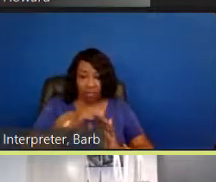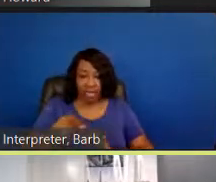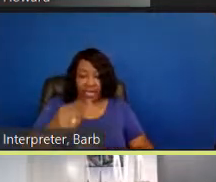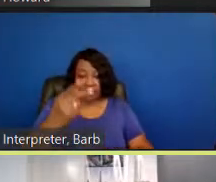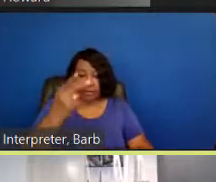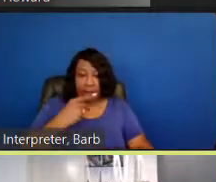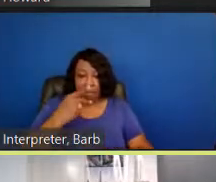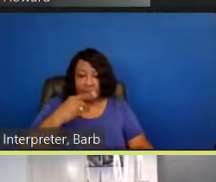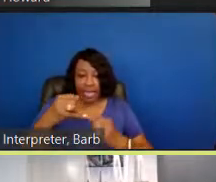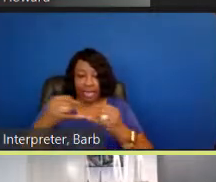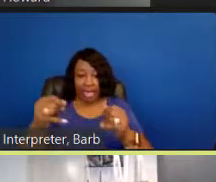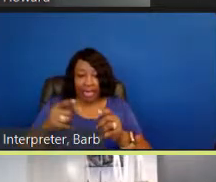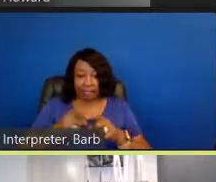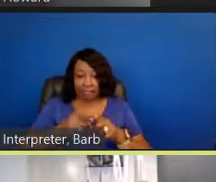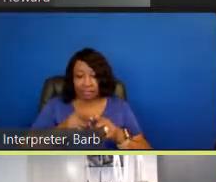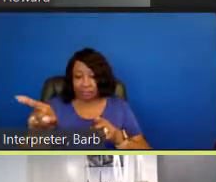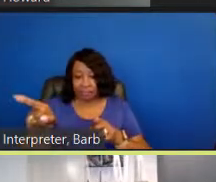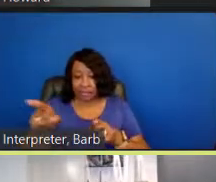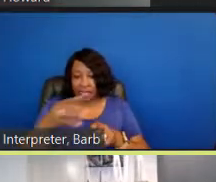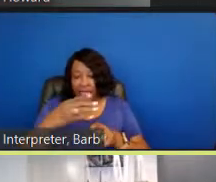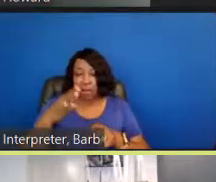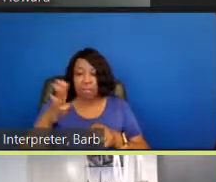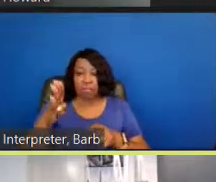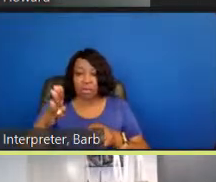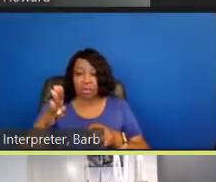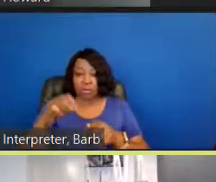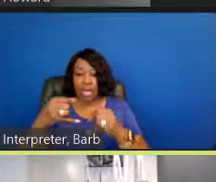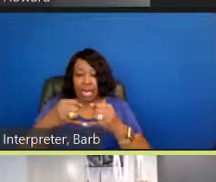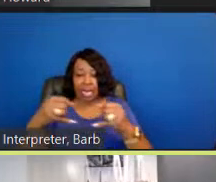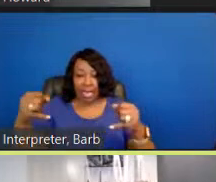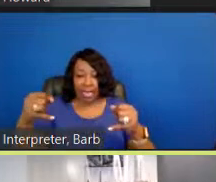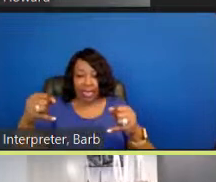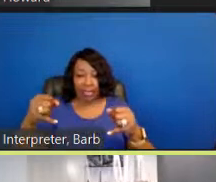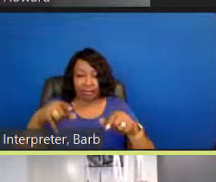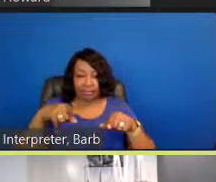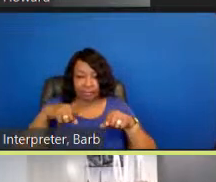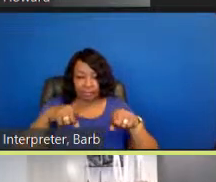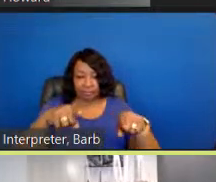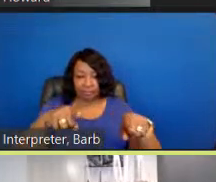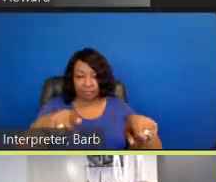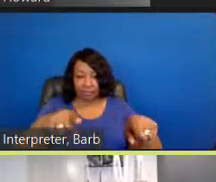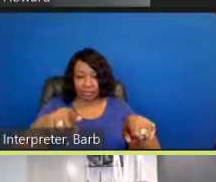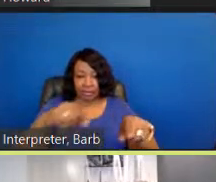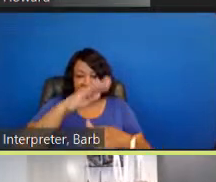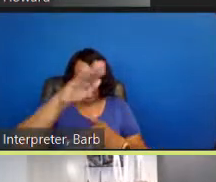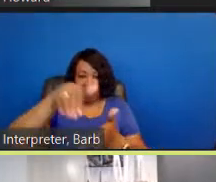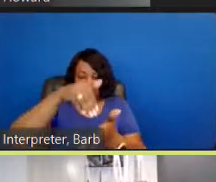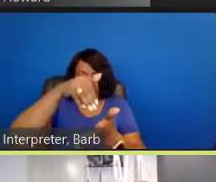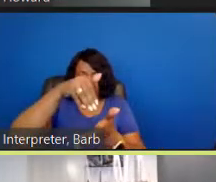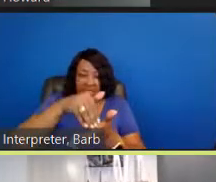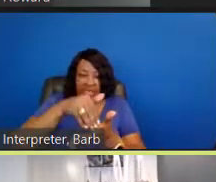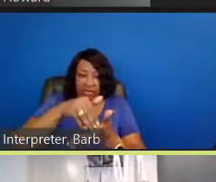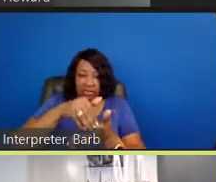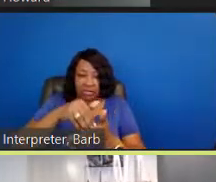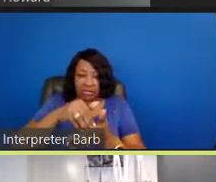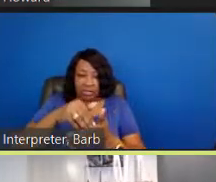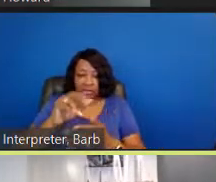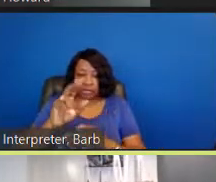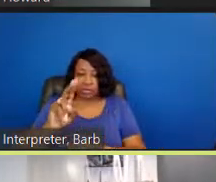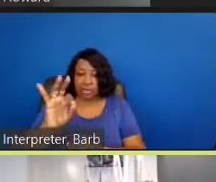splits off and the blue line that runs parallel in the center of the Eisenhower